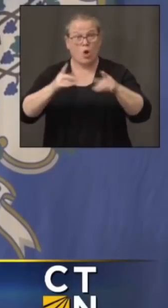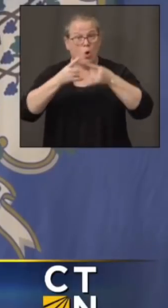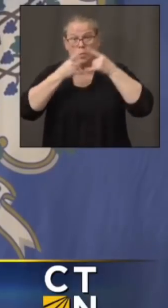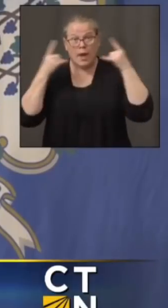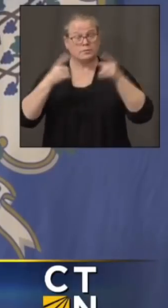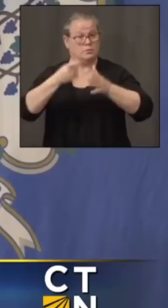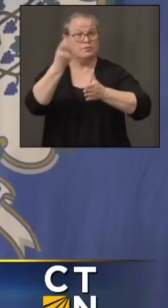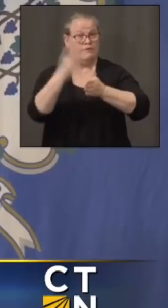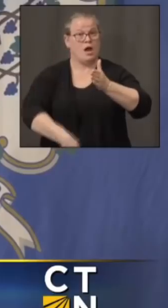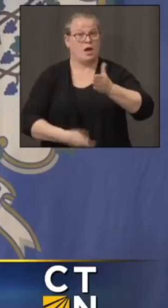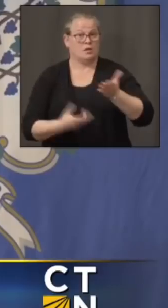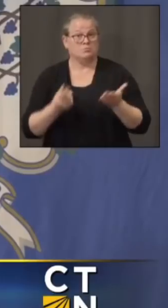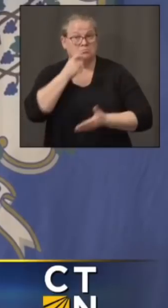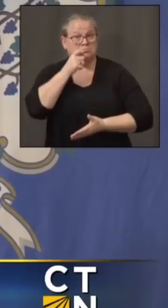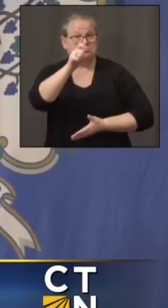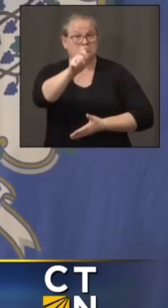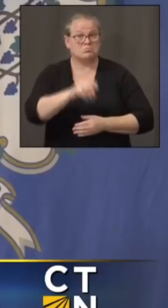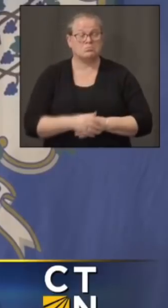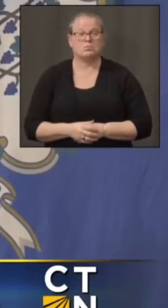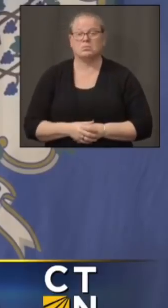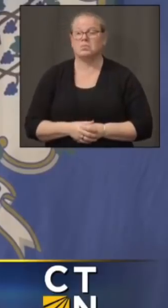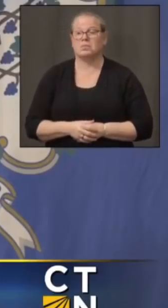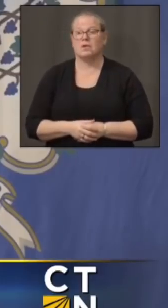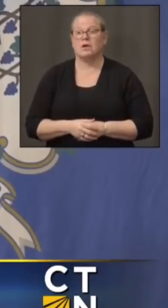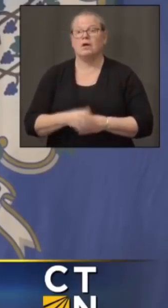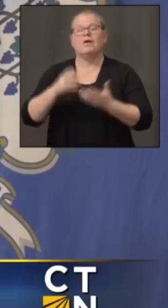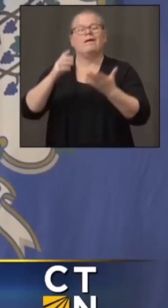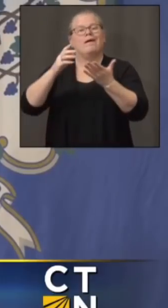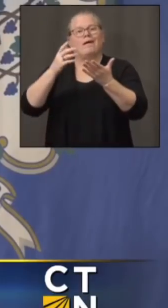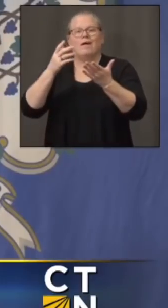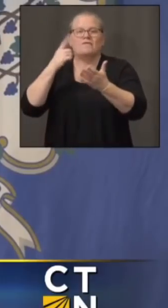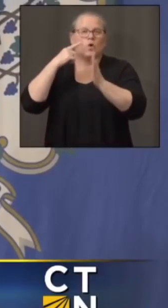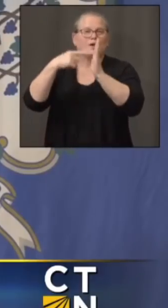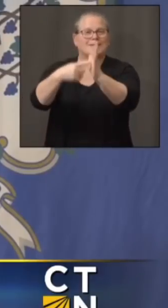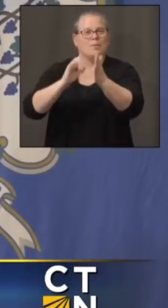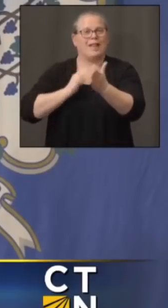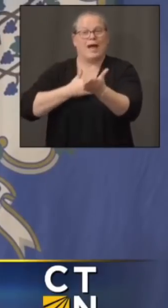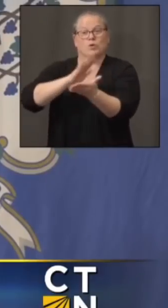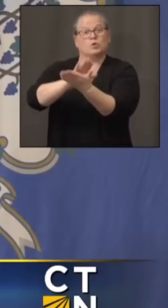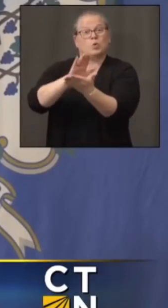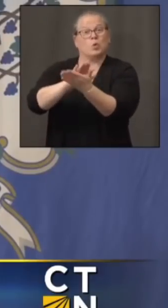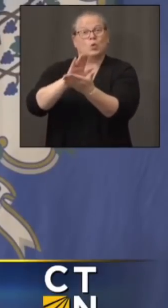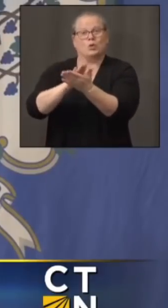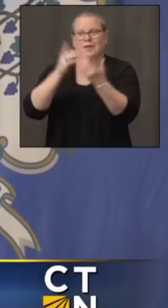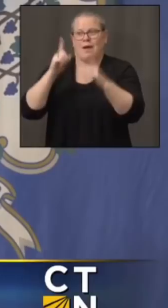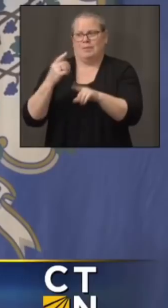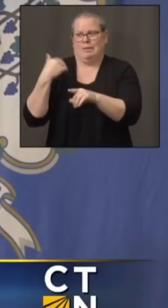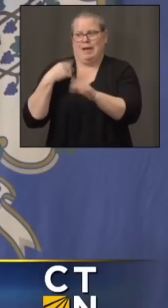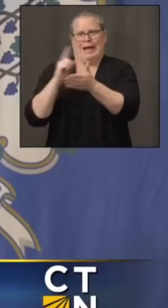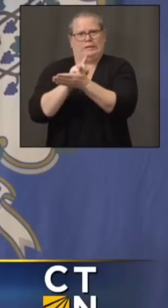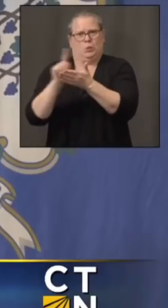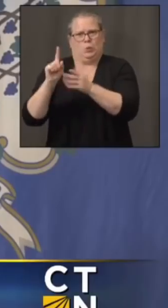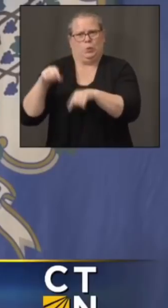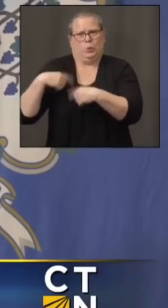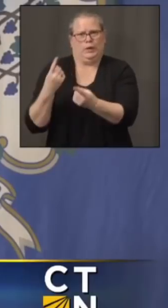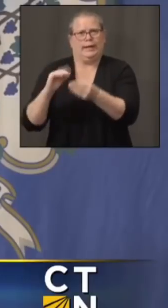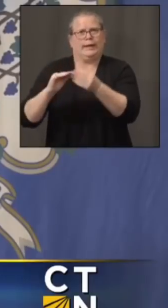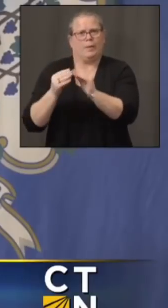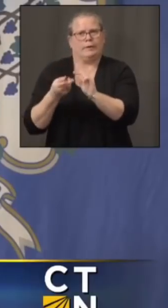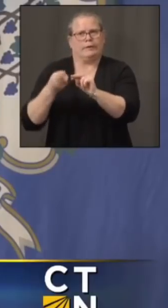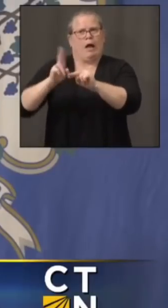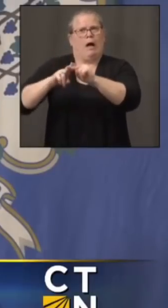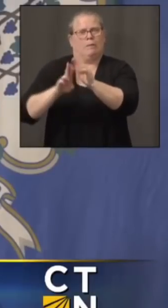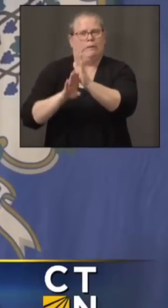got the infections, for example, in our schools have gone up over the last week. We're following that pretty